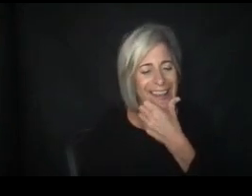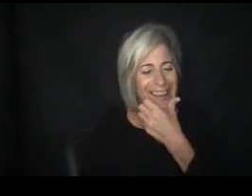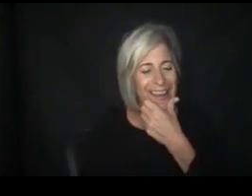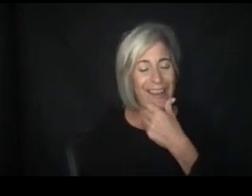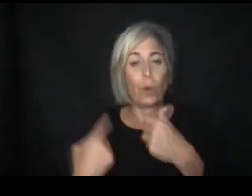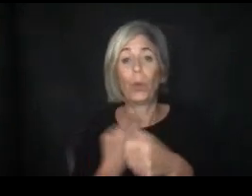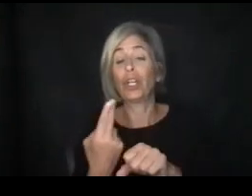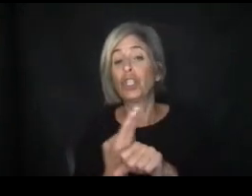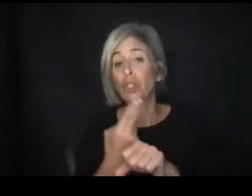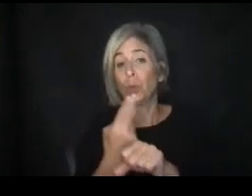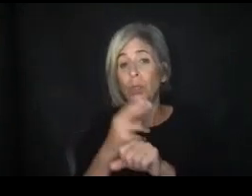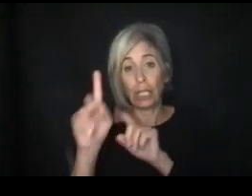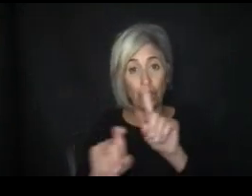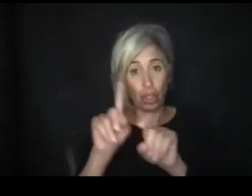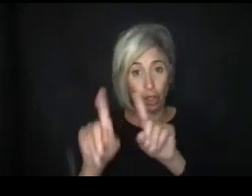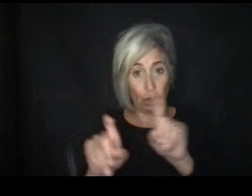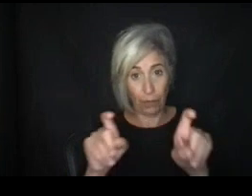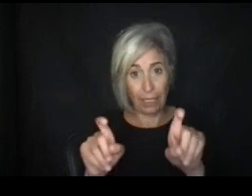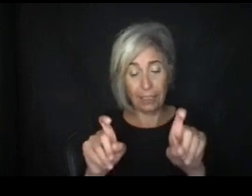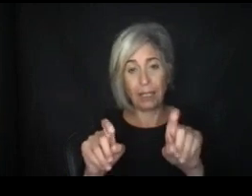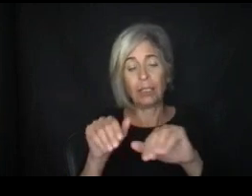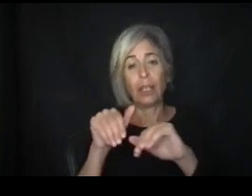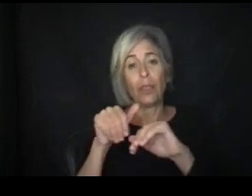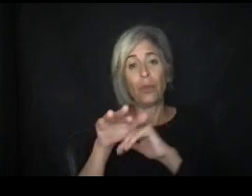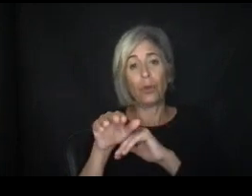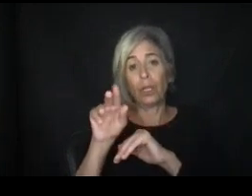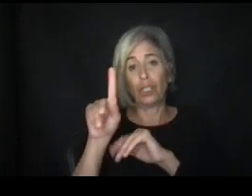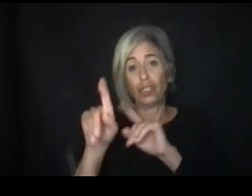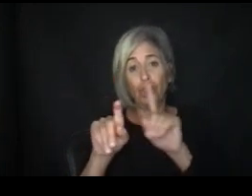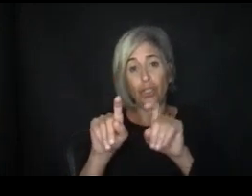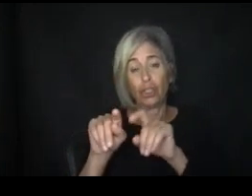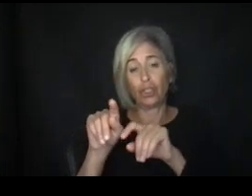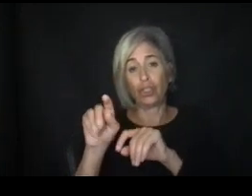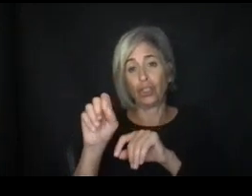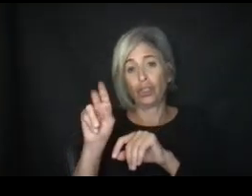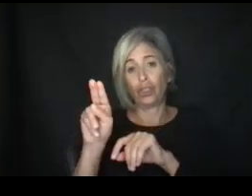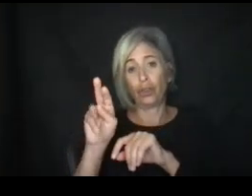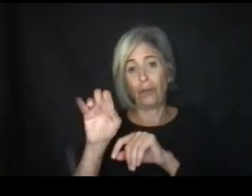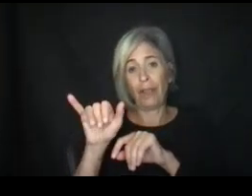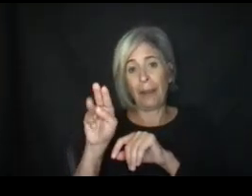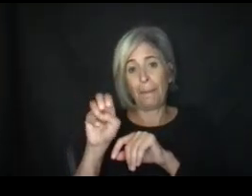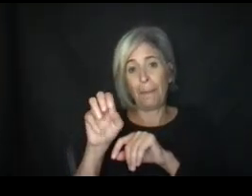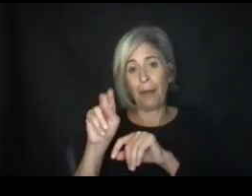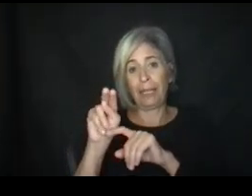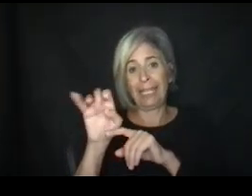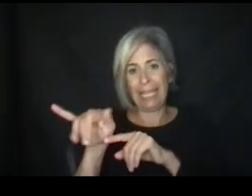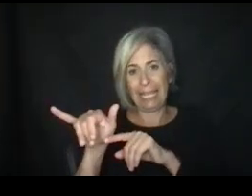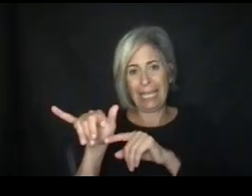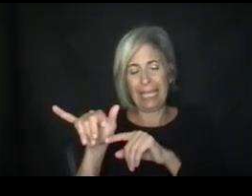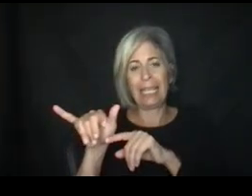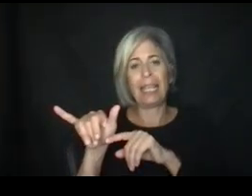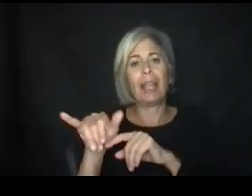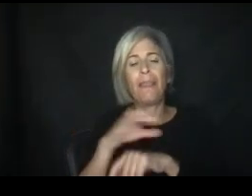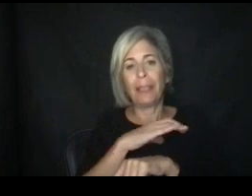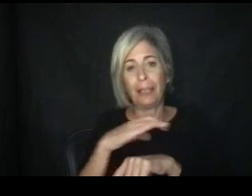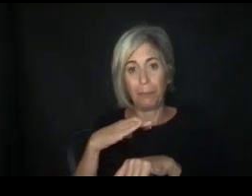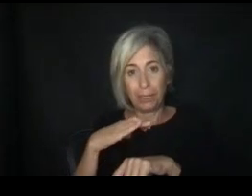survey, all the surveys are being submitted through SurveyMonkey. So we have that detail that the commission has asked us